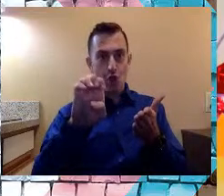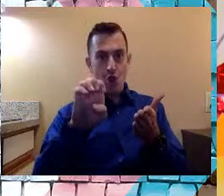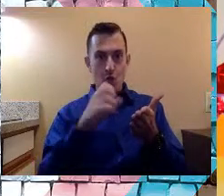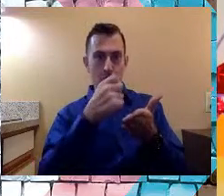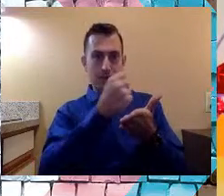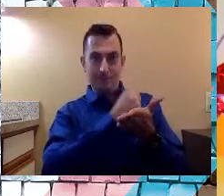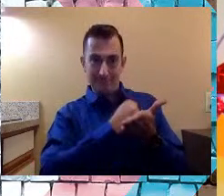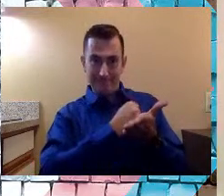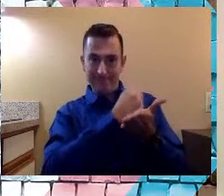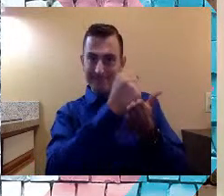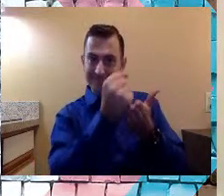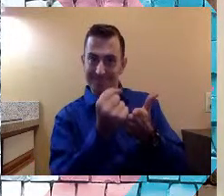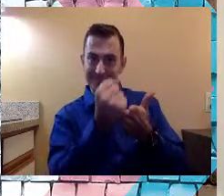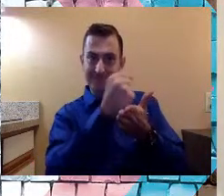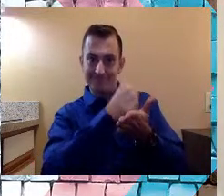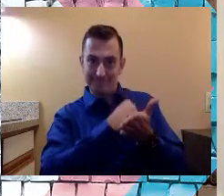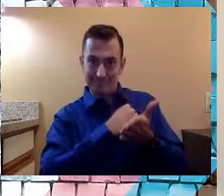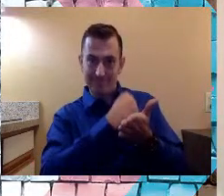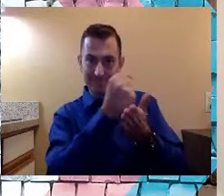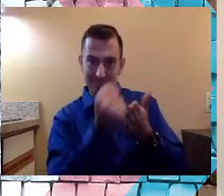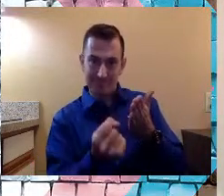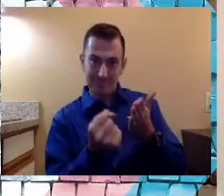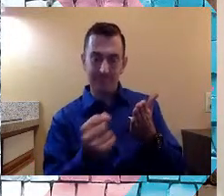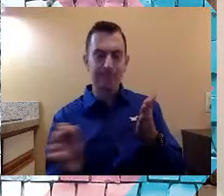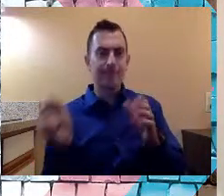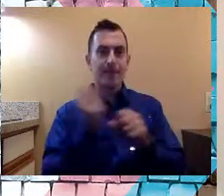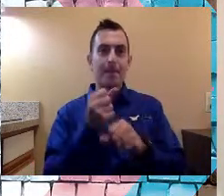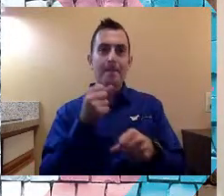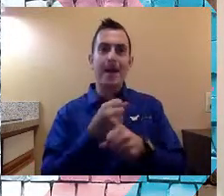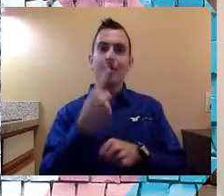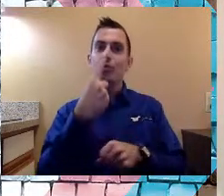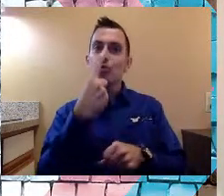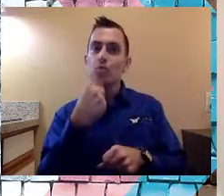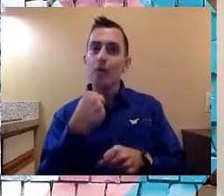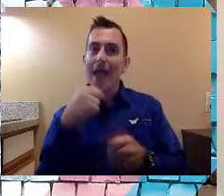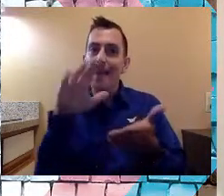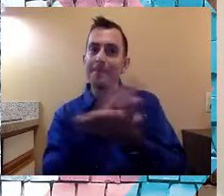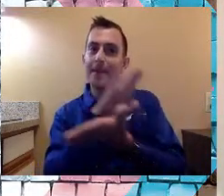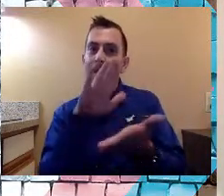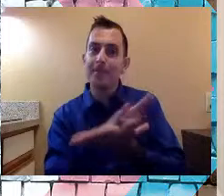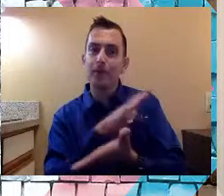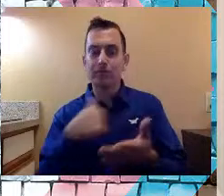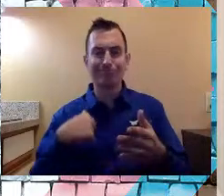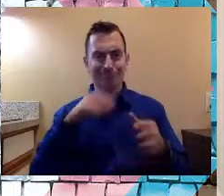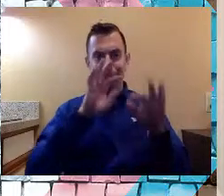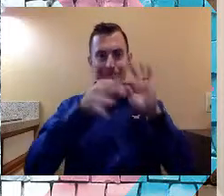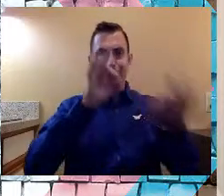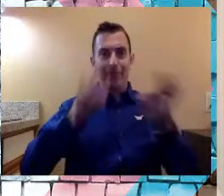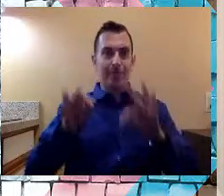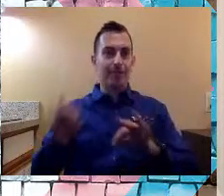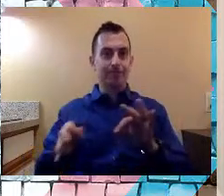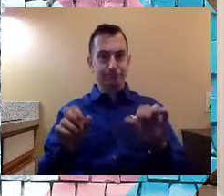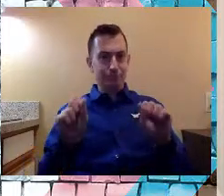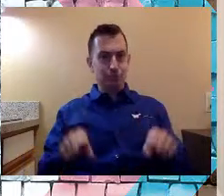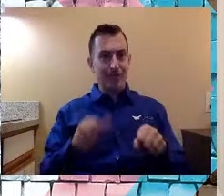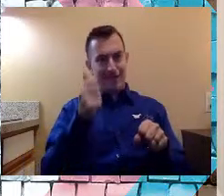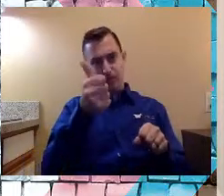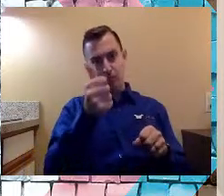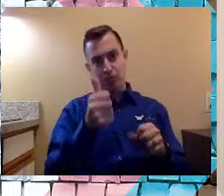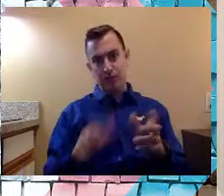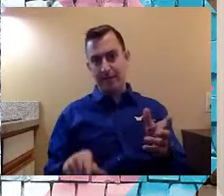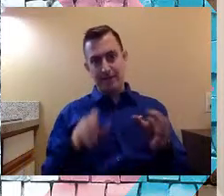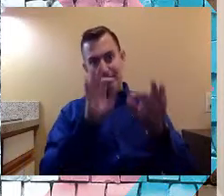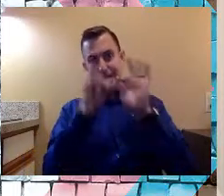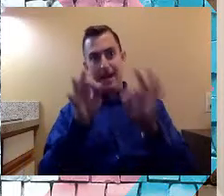And I'm gonna find my red paper. So I prepared a little bit and I tore this up, but you could tear it up as you go. And I'm gonna tear it up a little more.